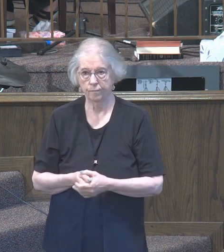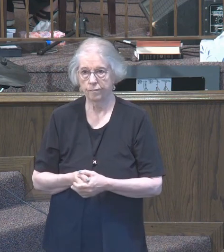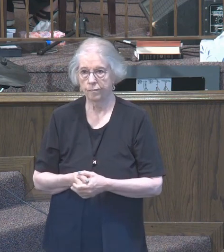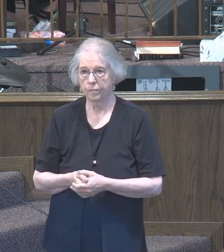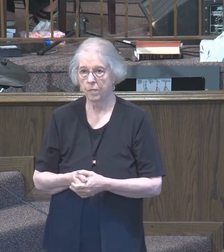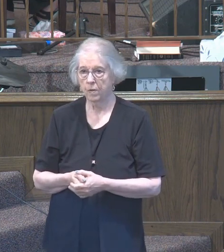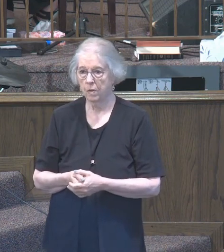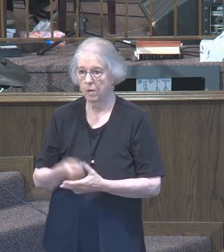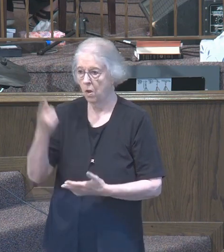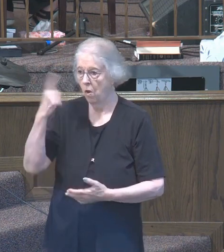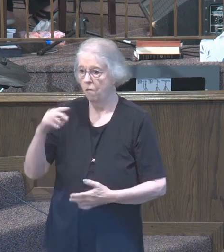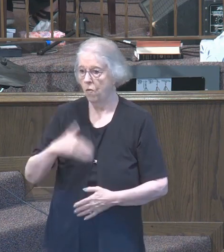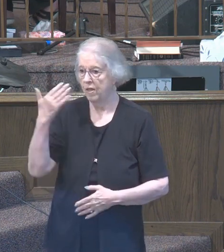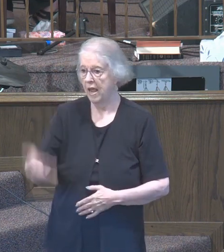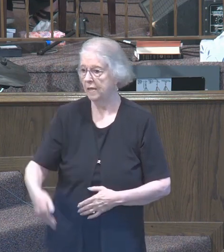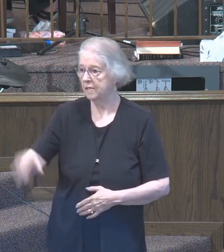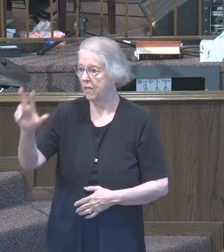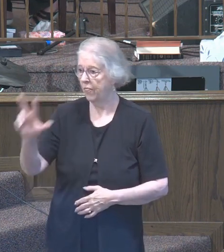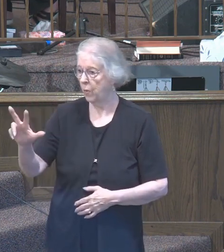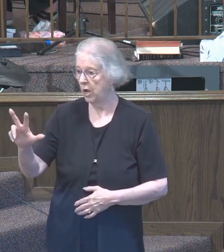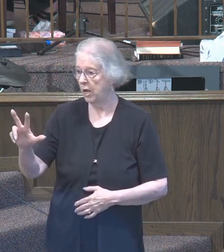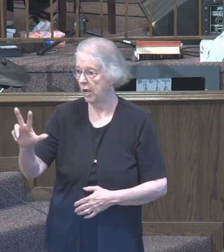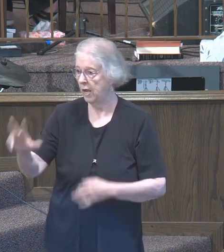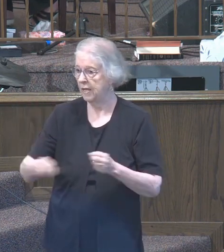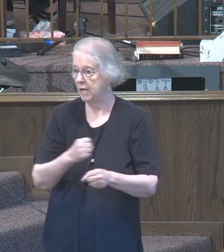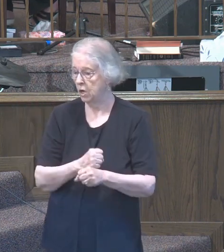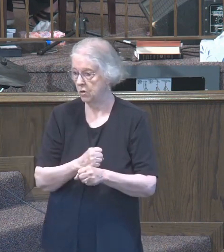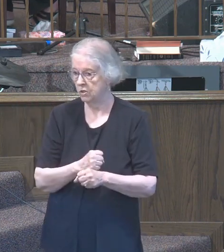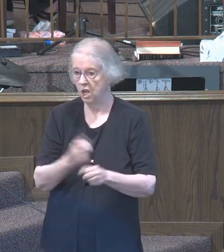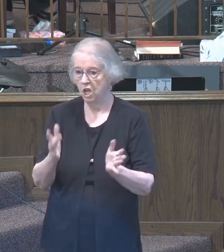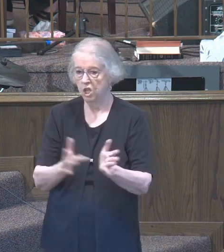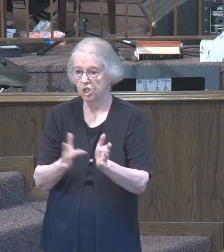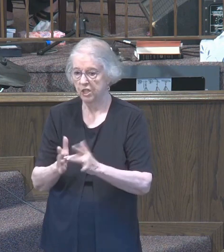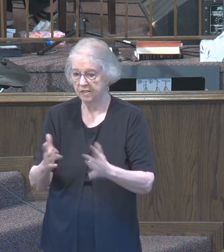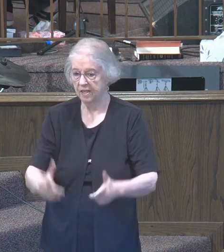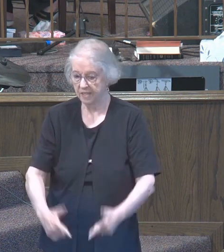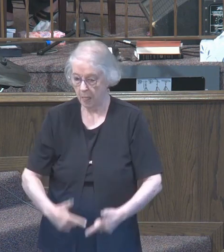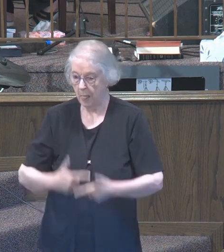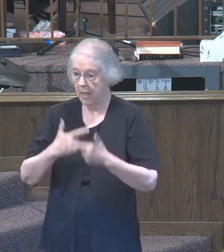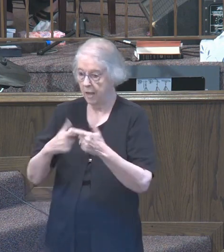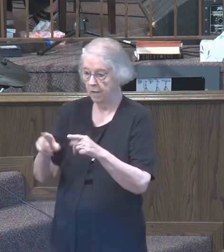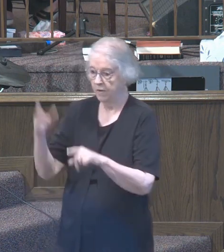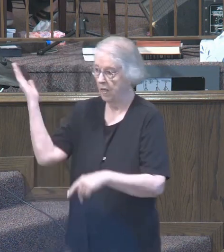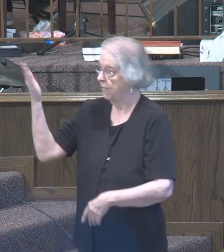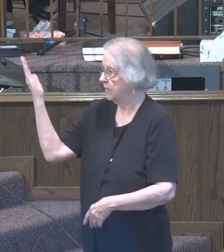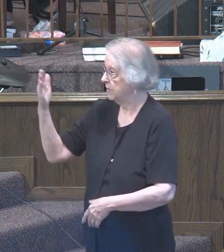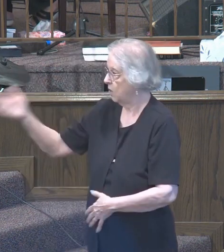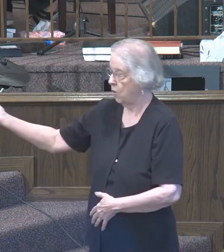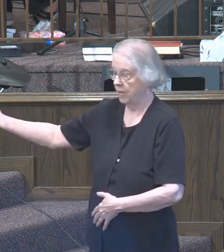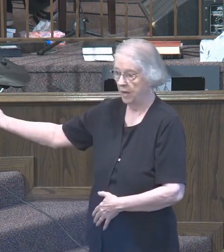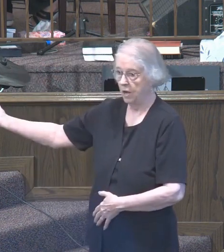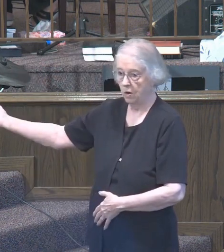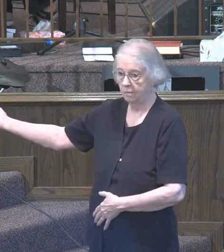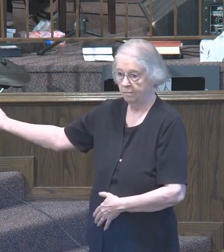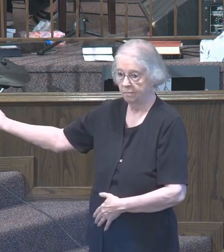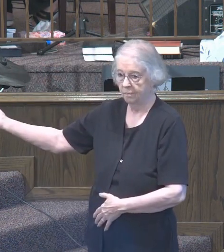For the next 3 years, Jesus lived and demonstrated the Sermon on the